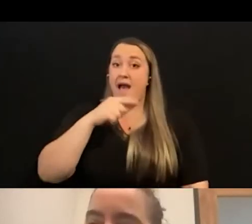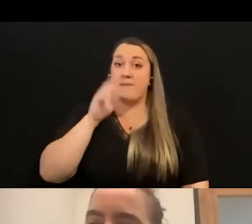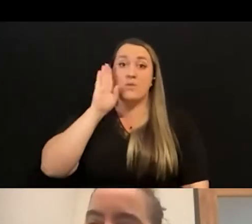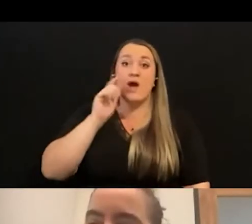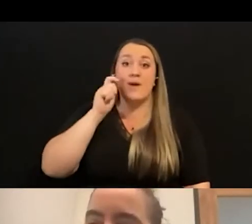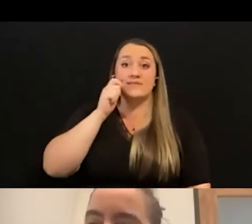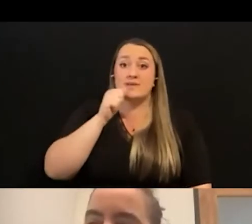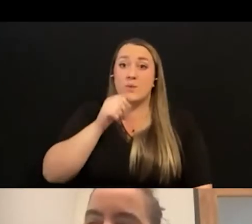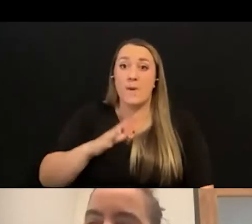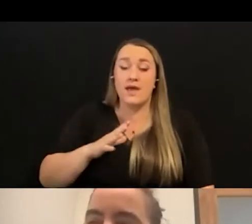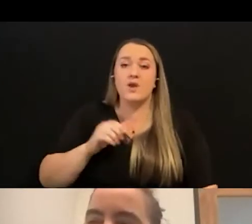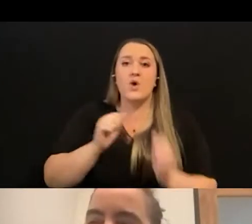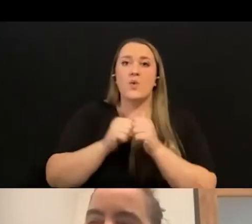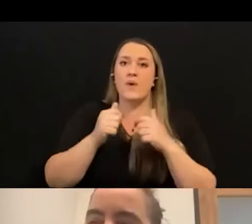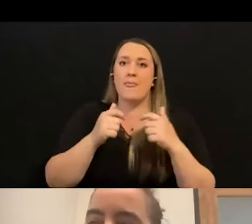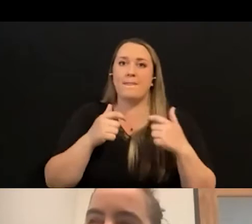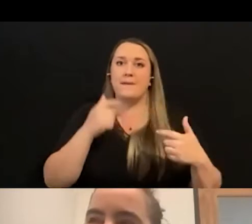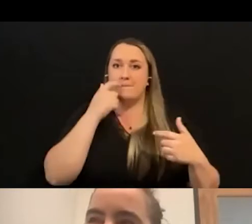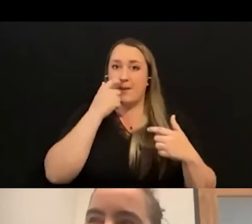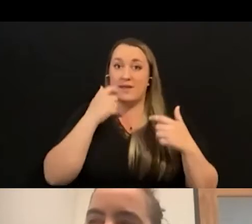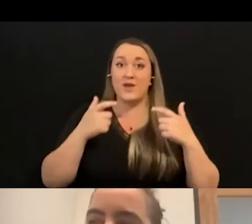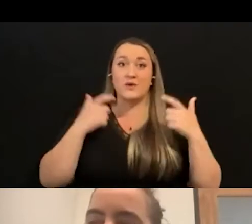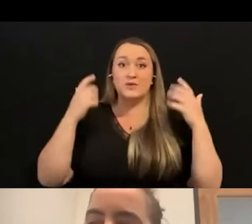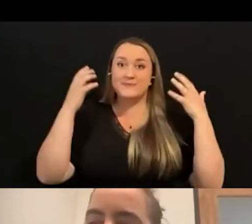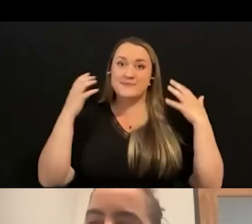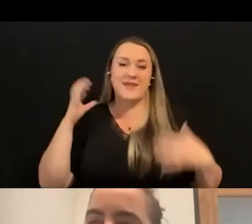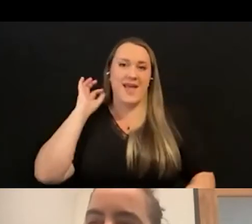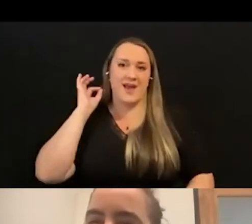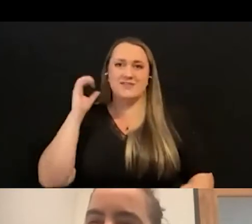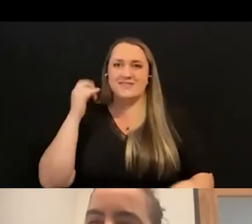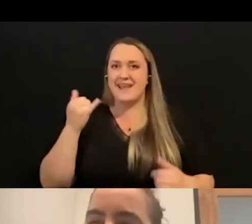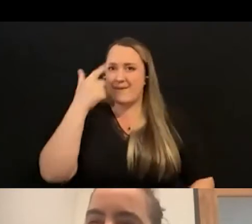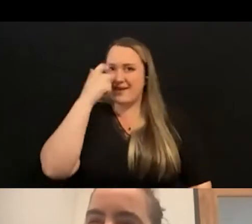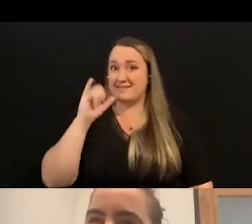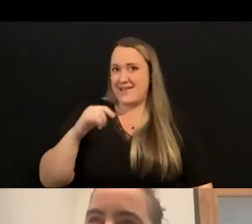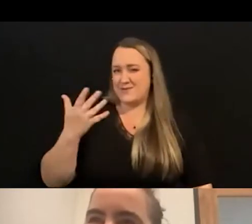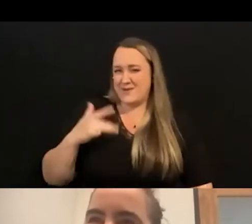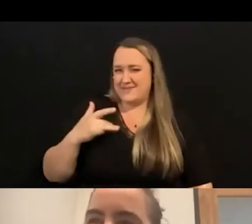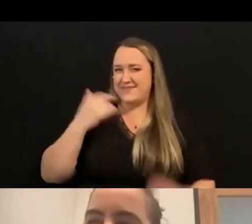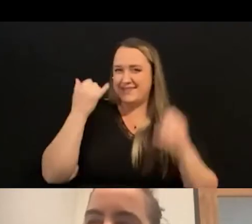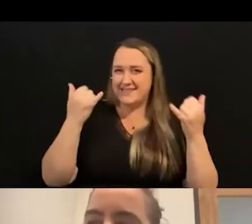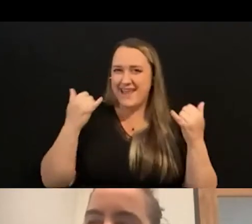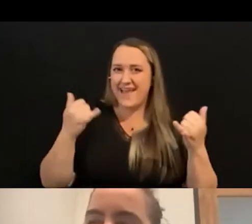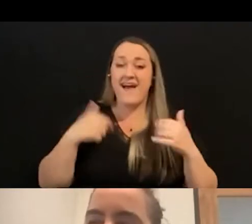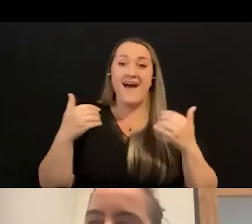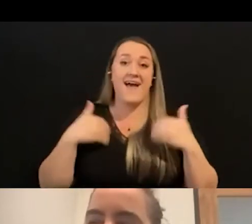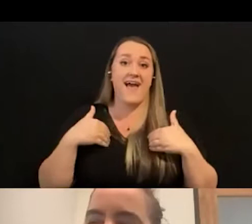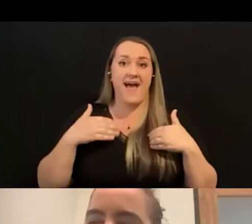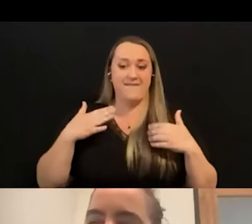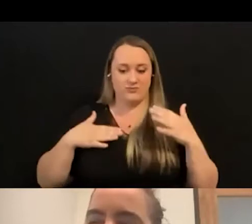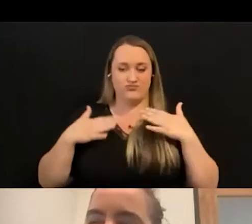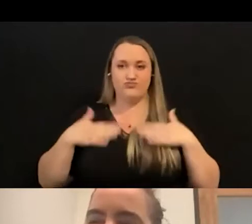woman with huge leontine hair today because that was what I was feeling today. I have on a